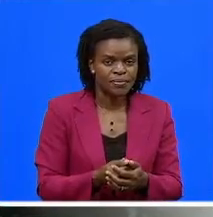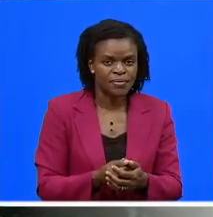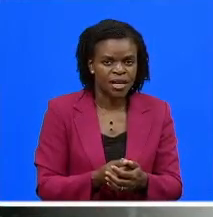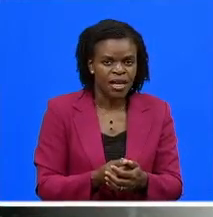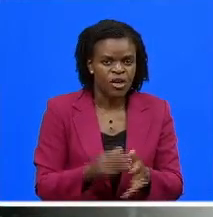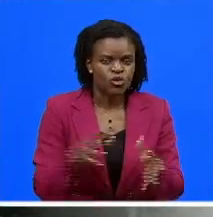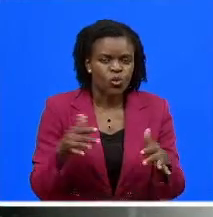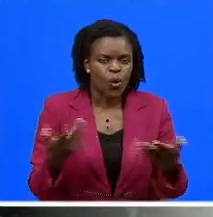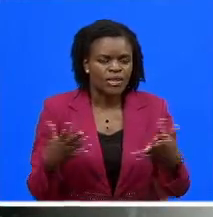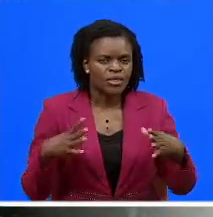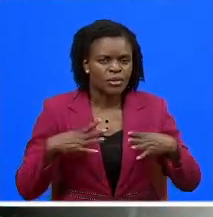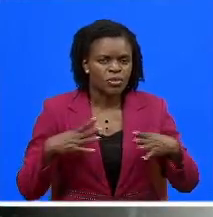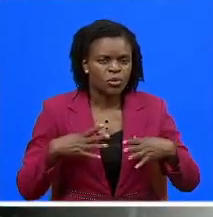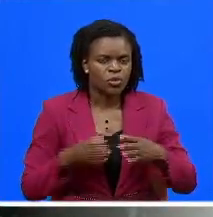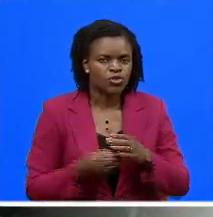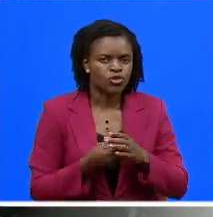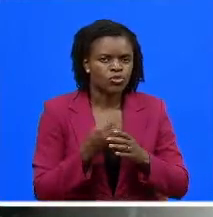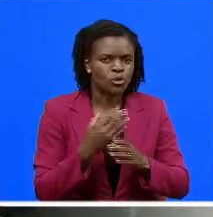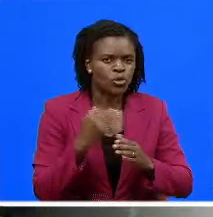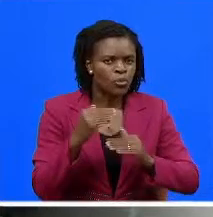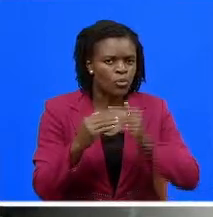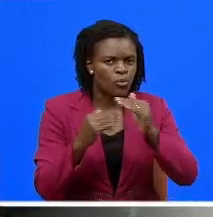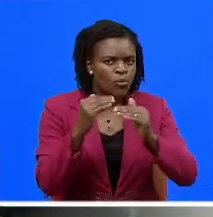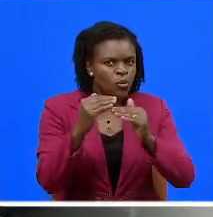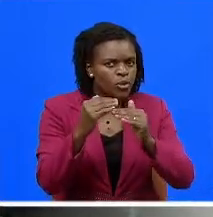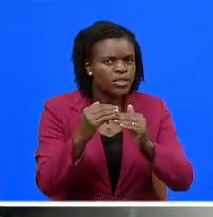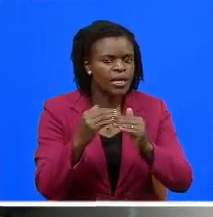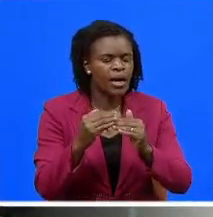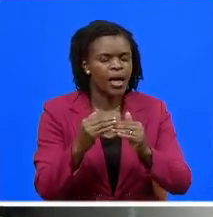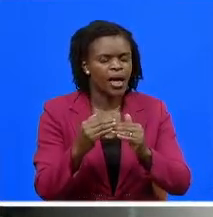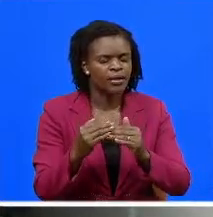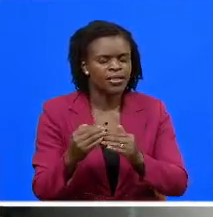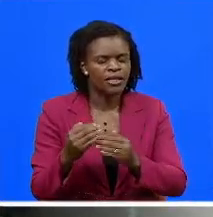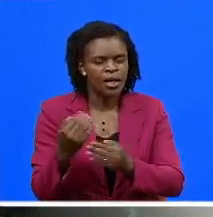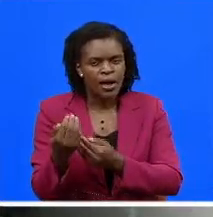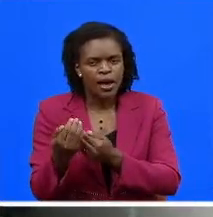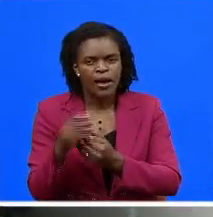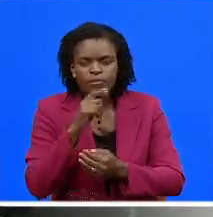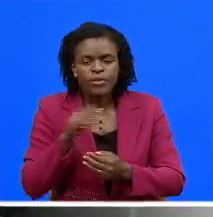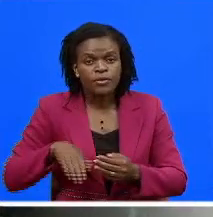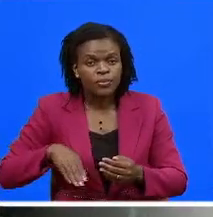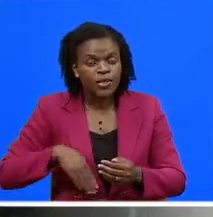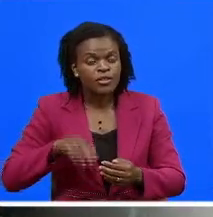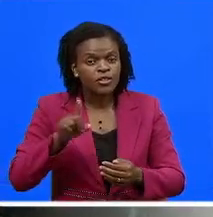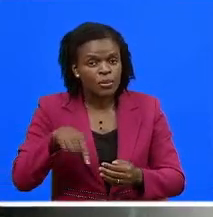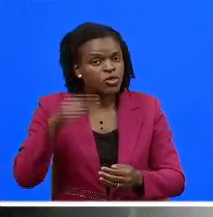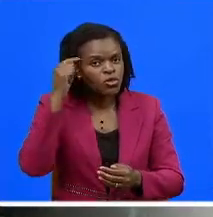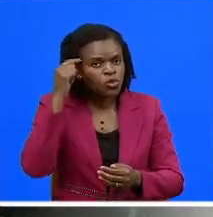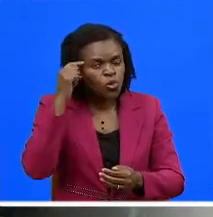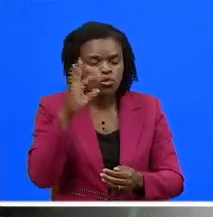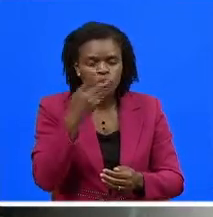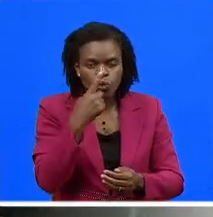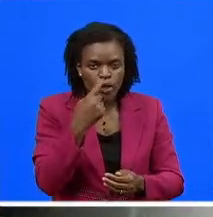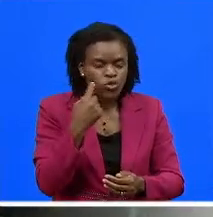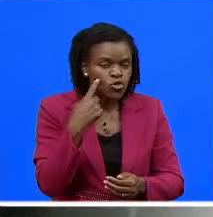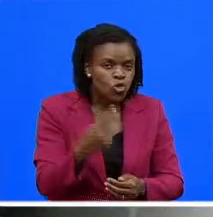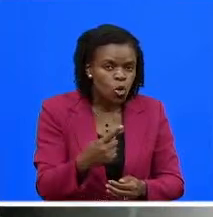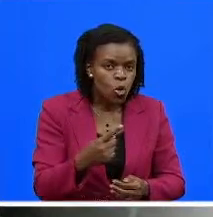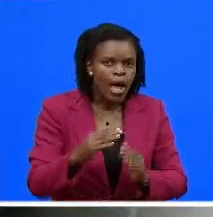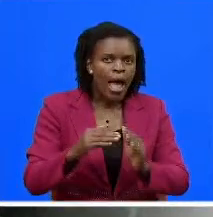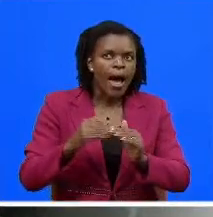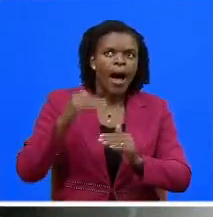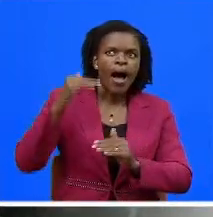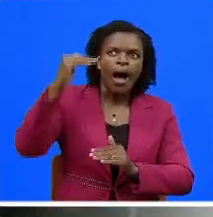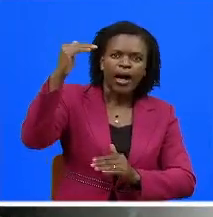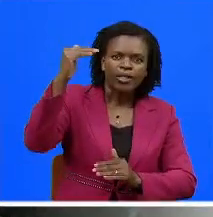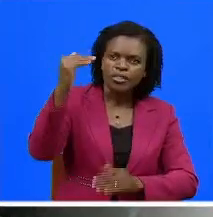key developmental milestones that parents should look for in children? Usually, you know, when people are growing up, we're looking at the height. Yes. Maybe when